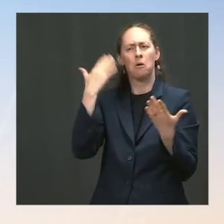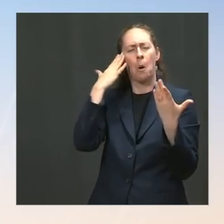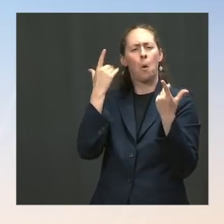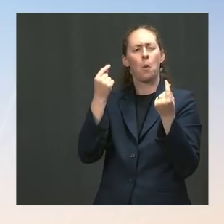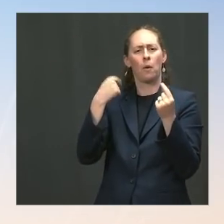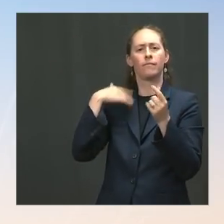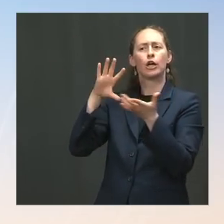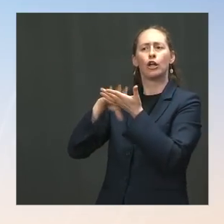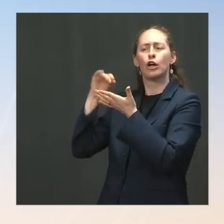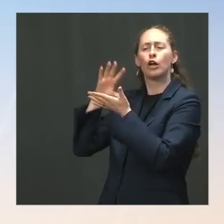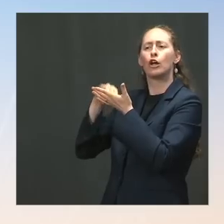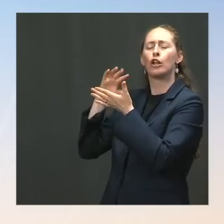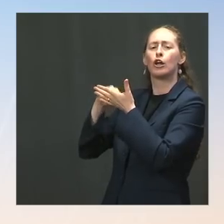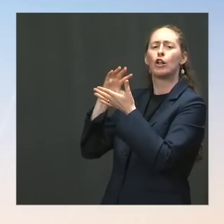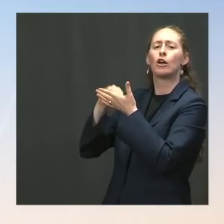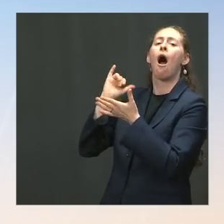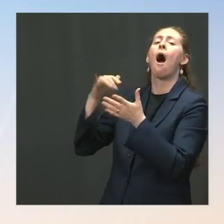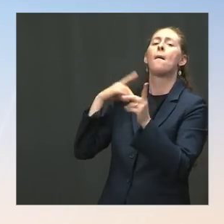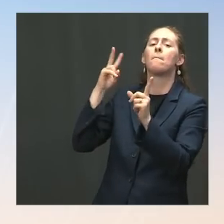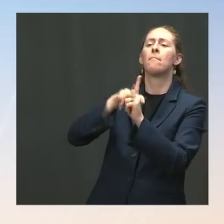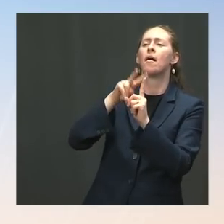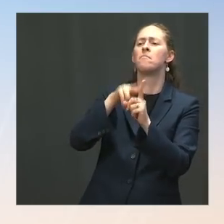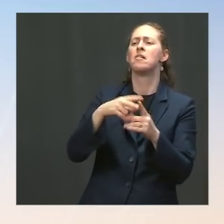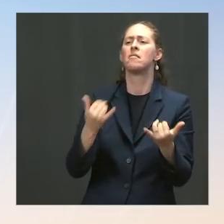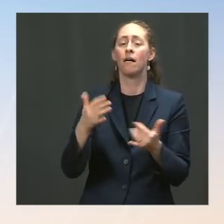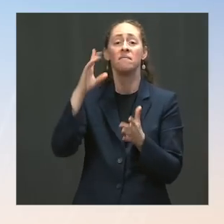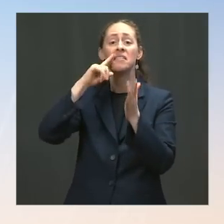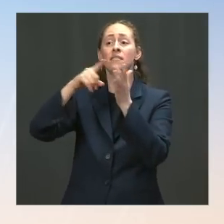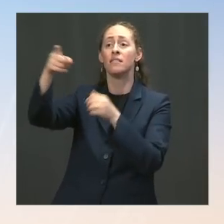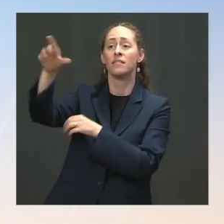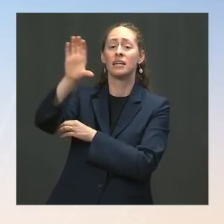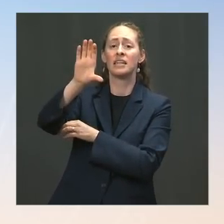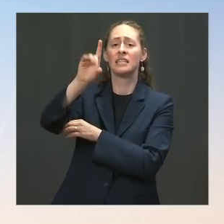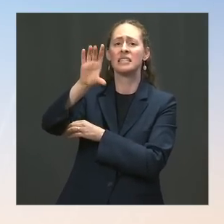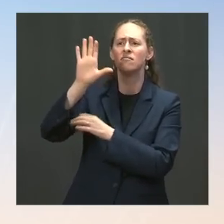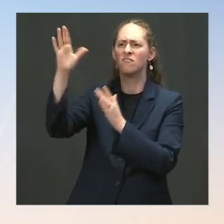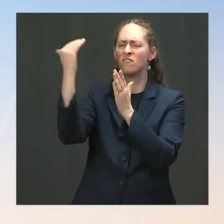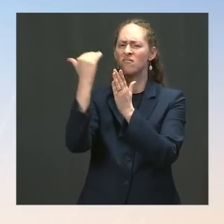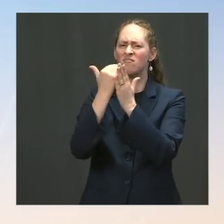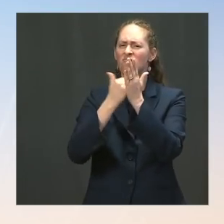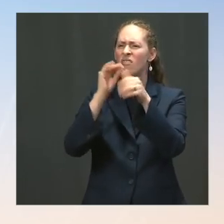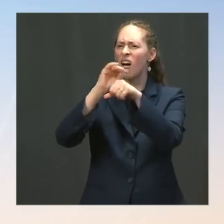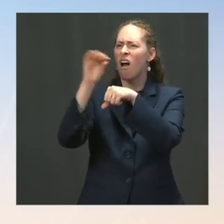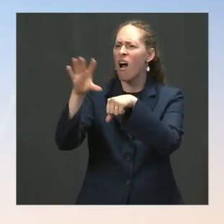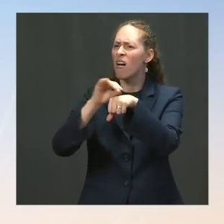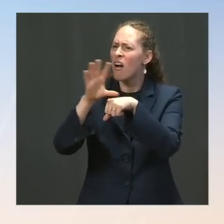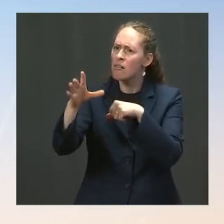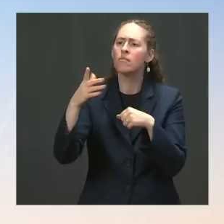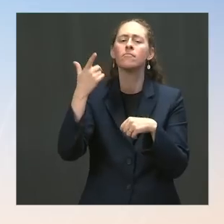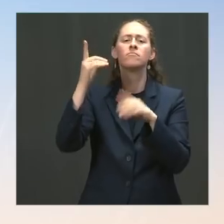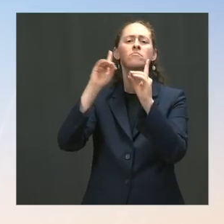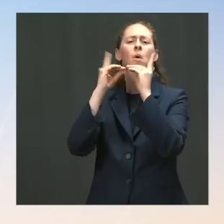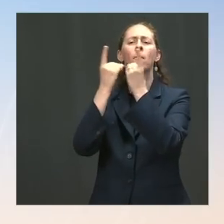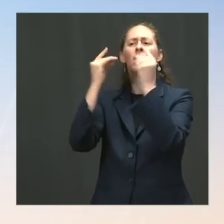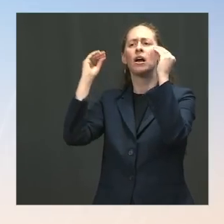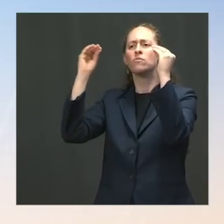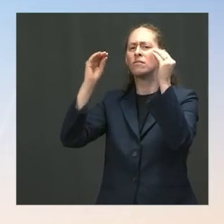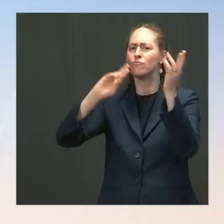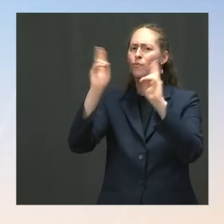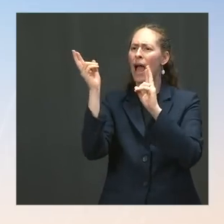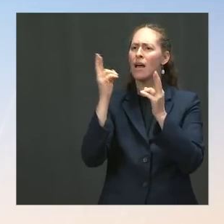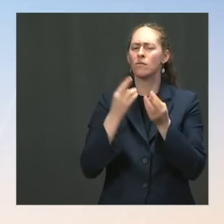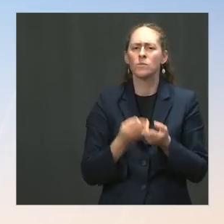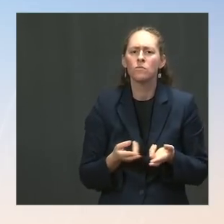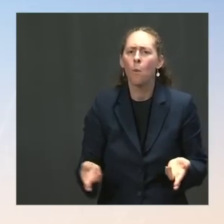guidance. The Department of Education has several handbooks. The back-to-school roadmap with tools, checklists. The tools are there. It's